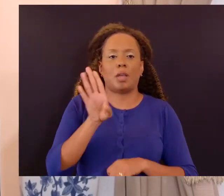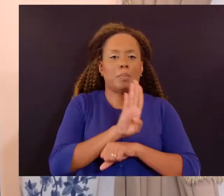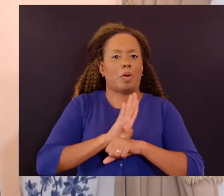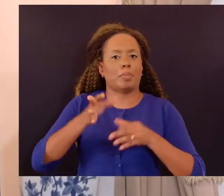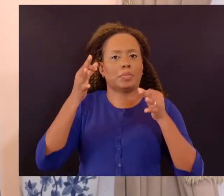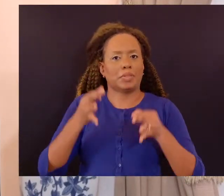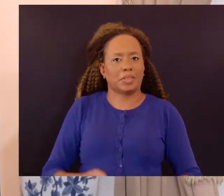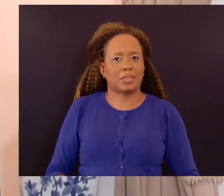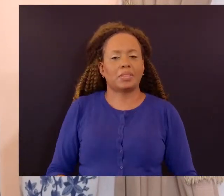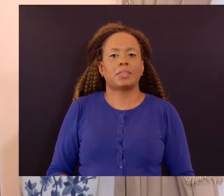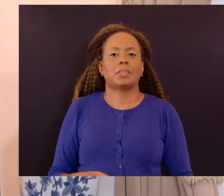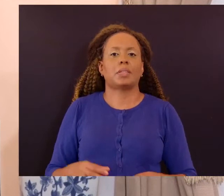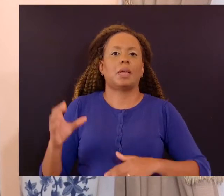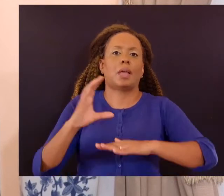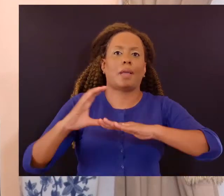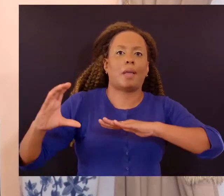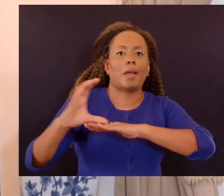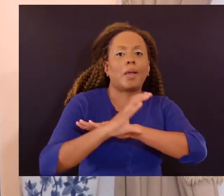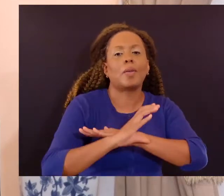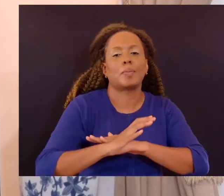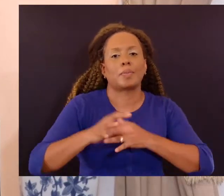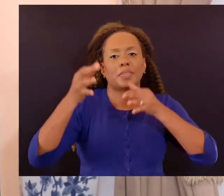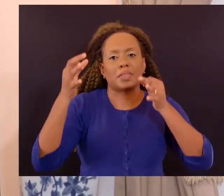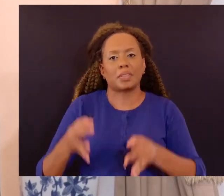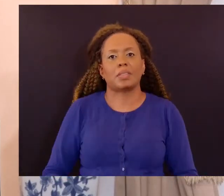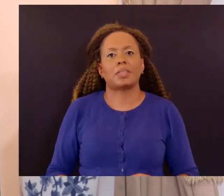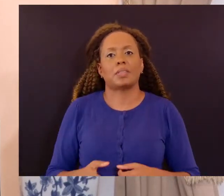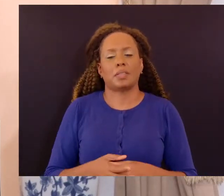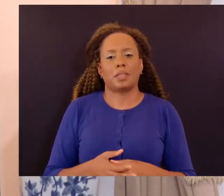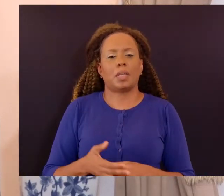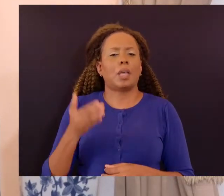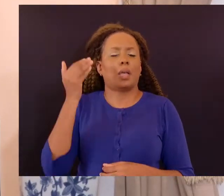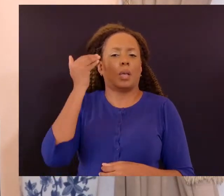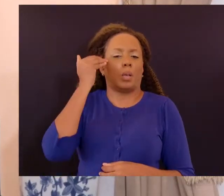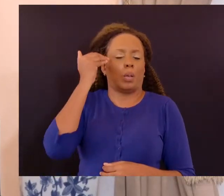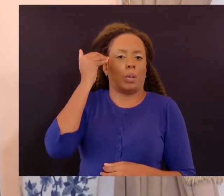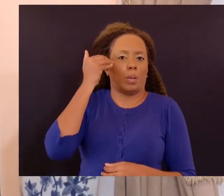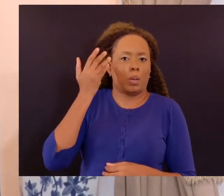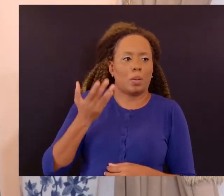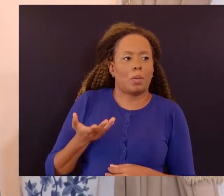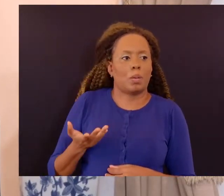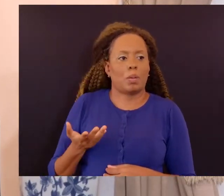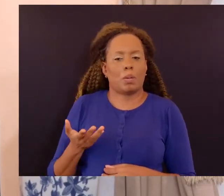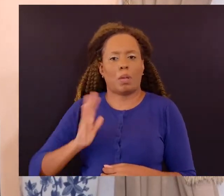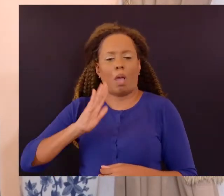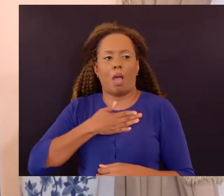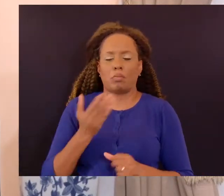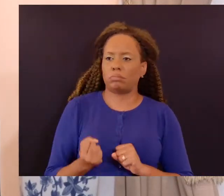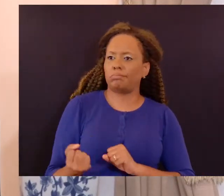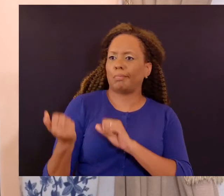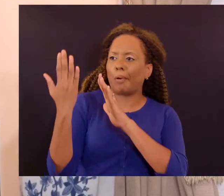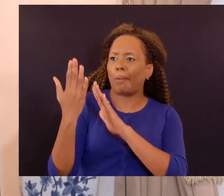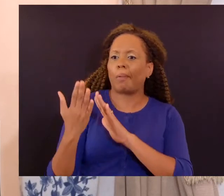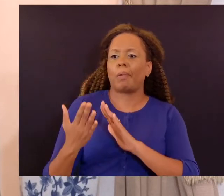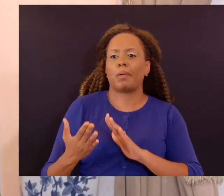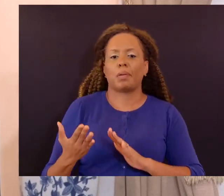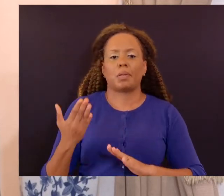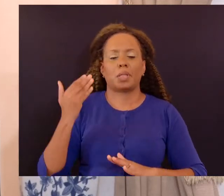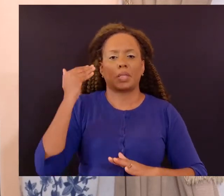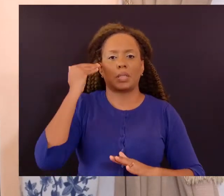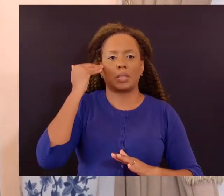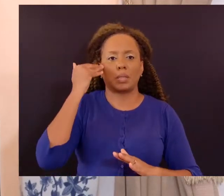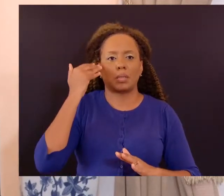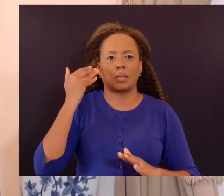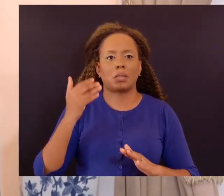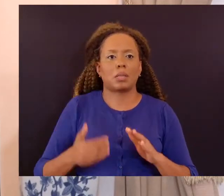while Barbados may have been in the minority in many cases regarding the approach that needed to be taken, as you can appreciate,